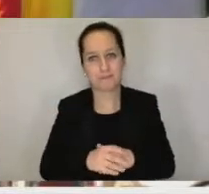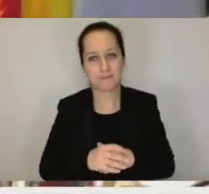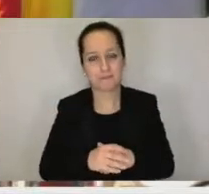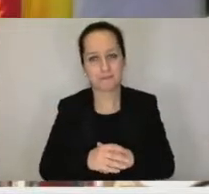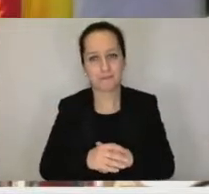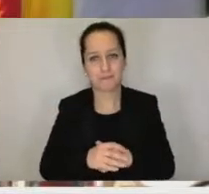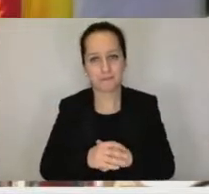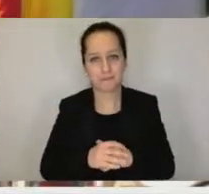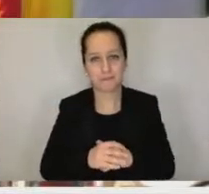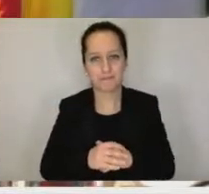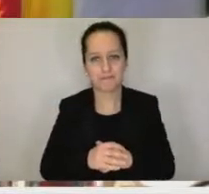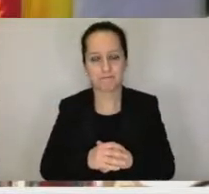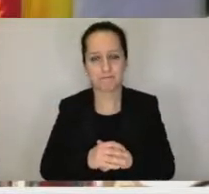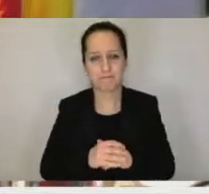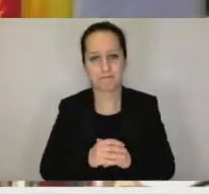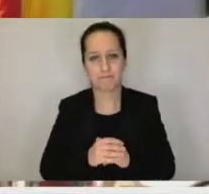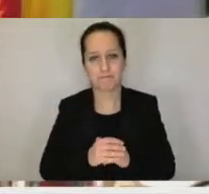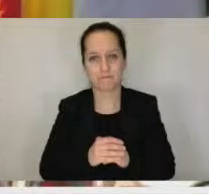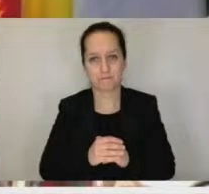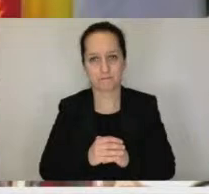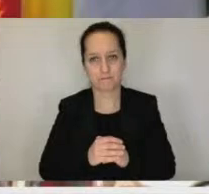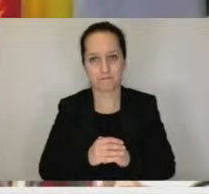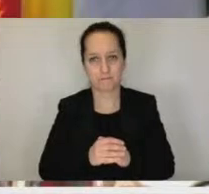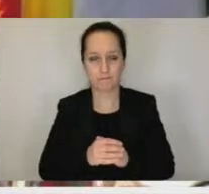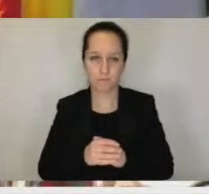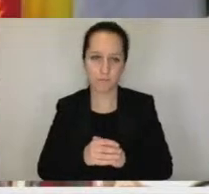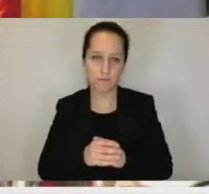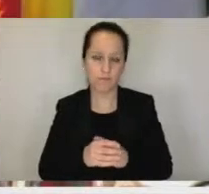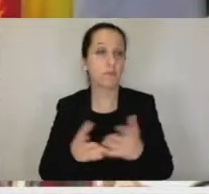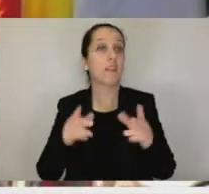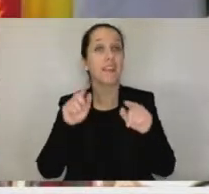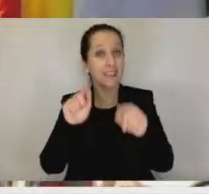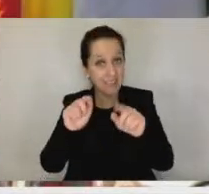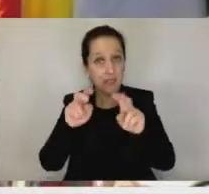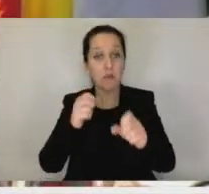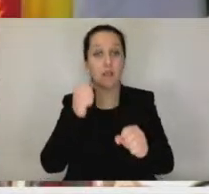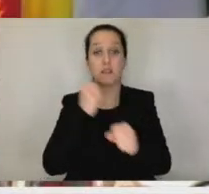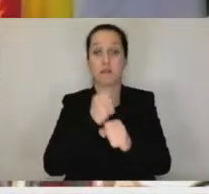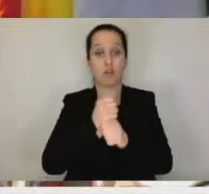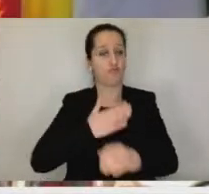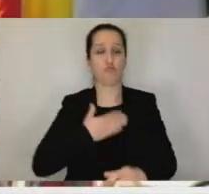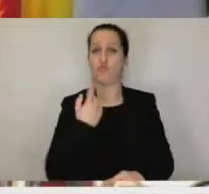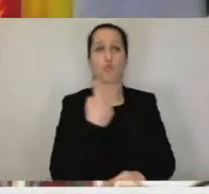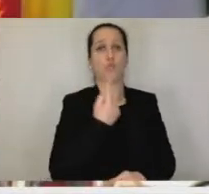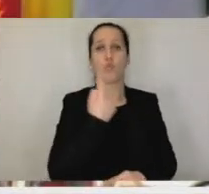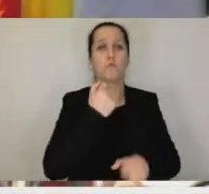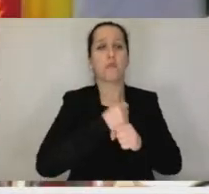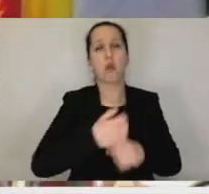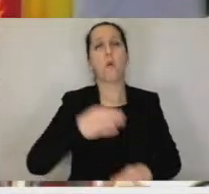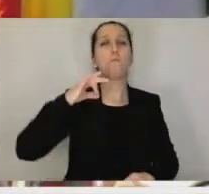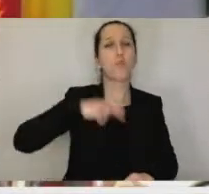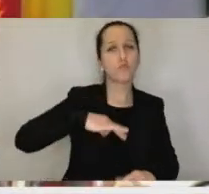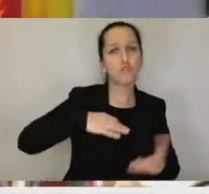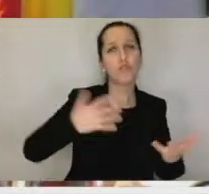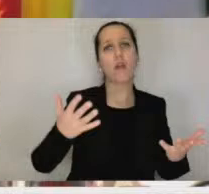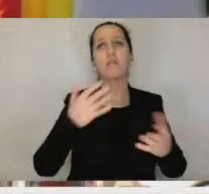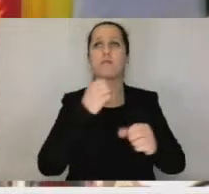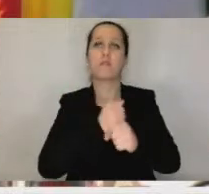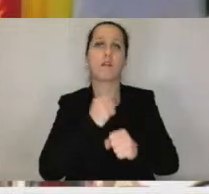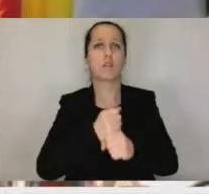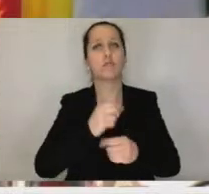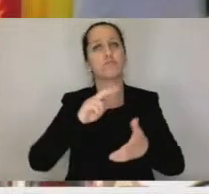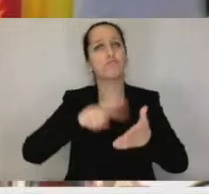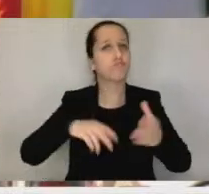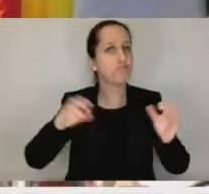to the sort of independent workers, independent professionals, etc., that Claudia was talking about, and to sort of low-income